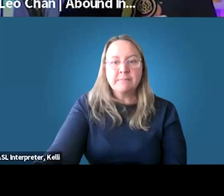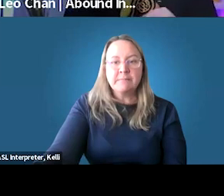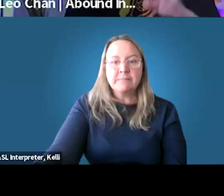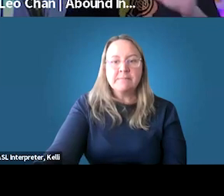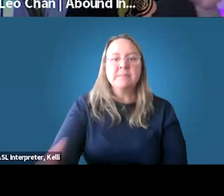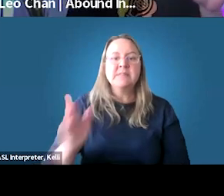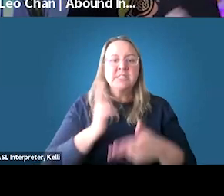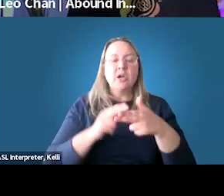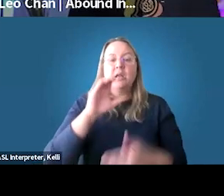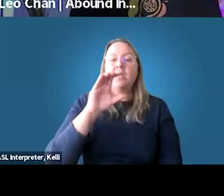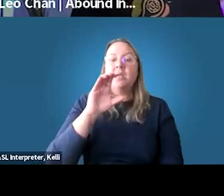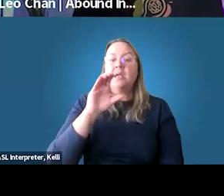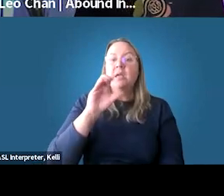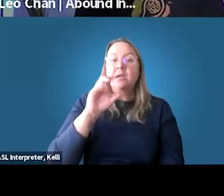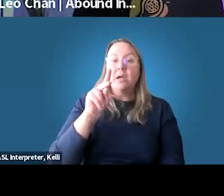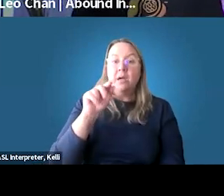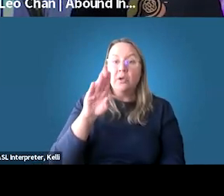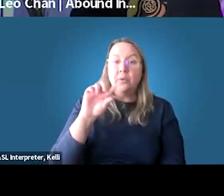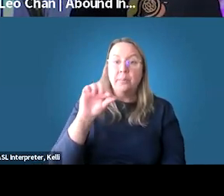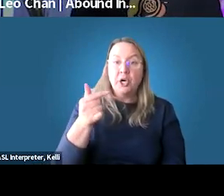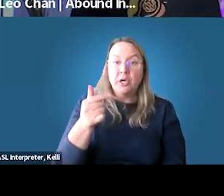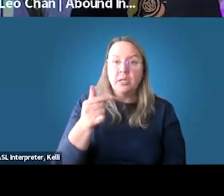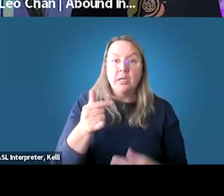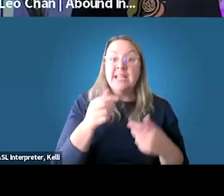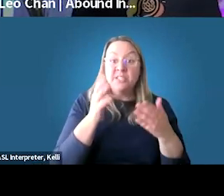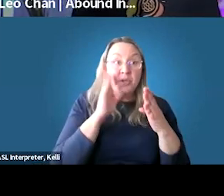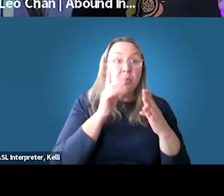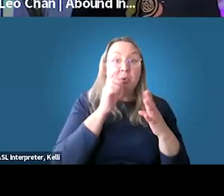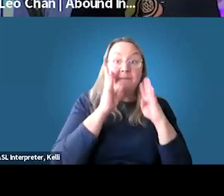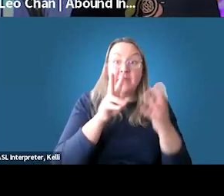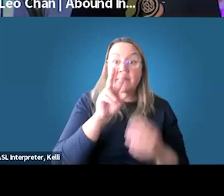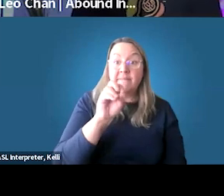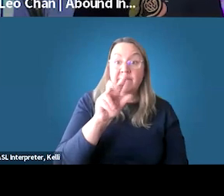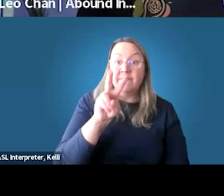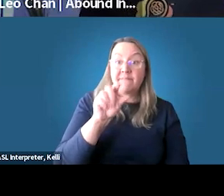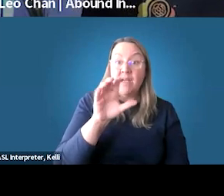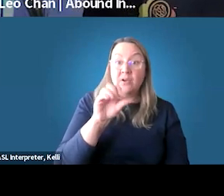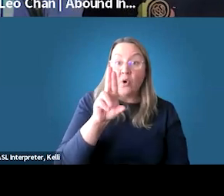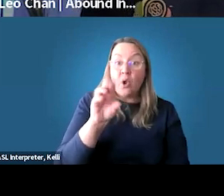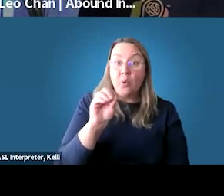cocklebur. And does anybody know who invented Velcro? No idea. That's